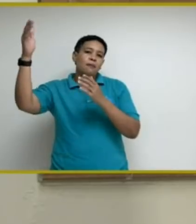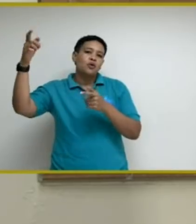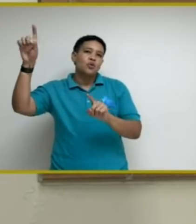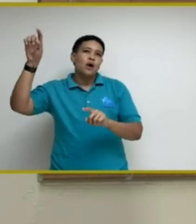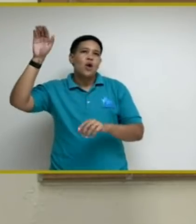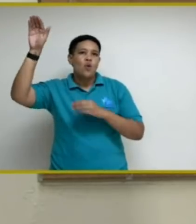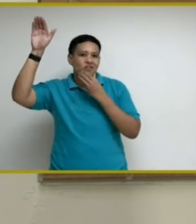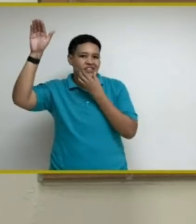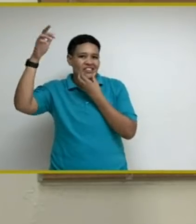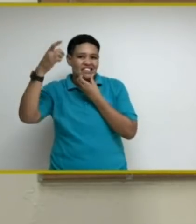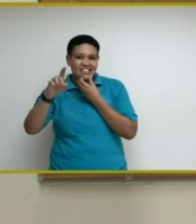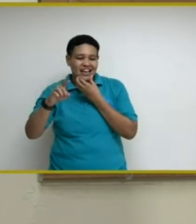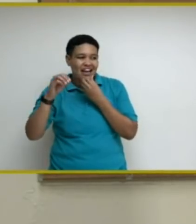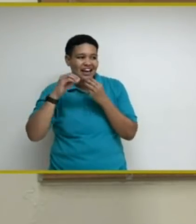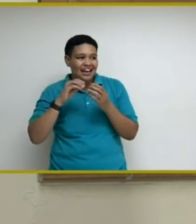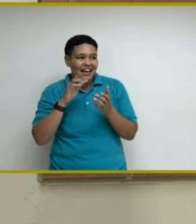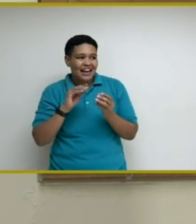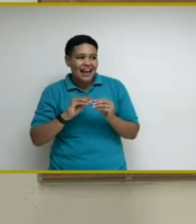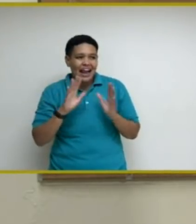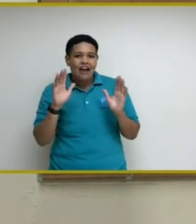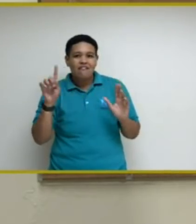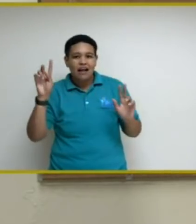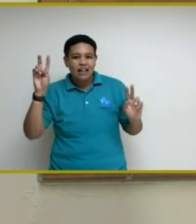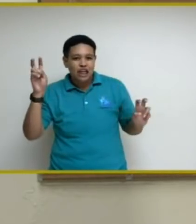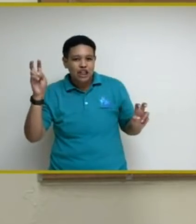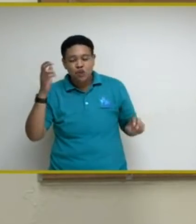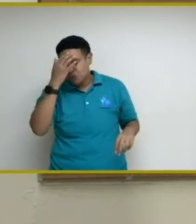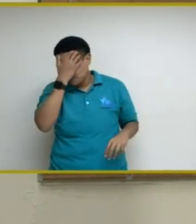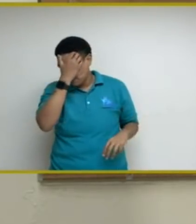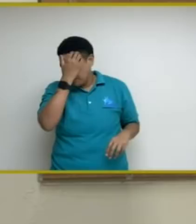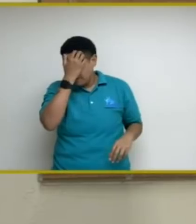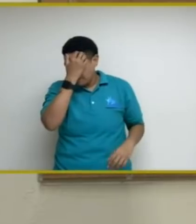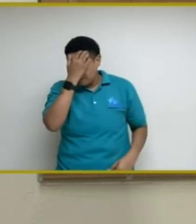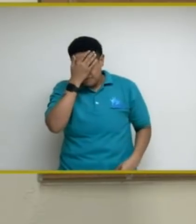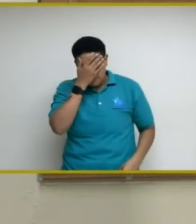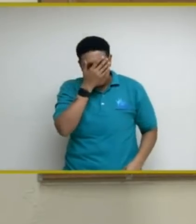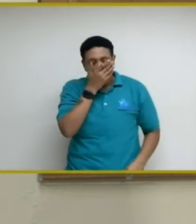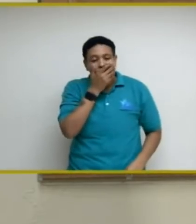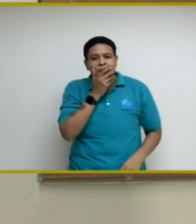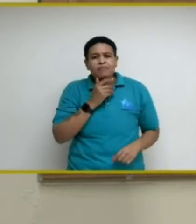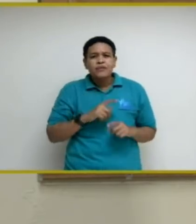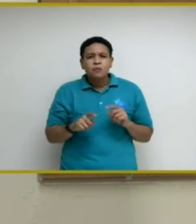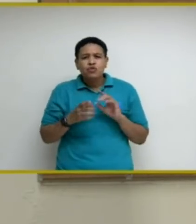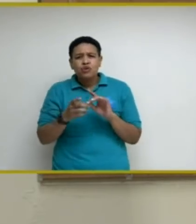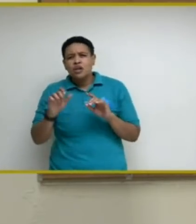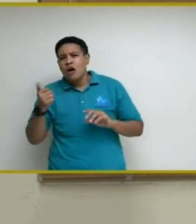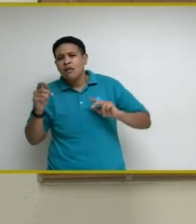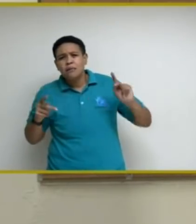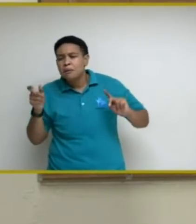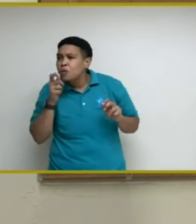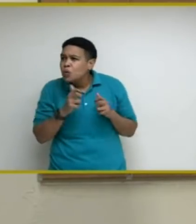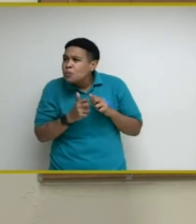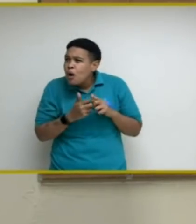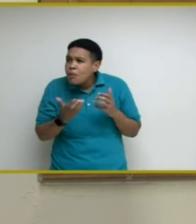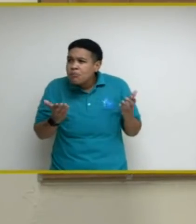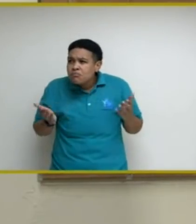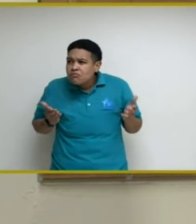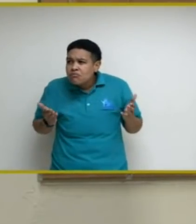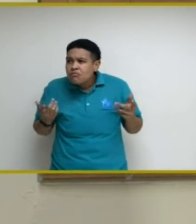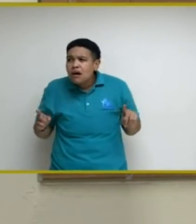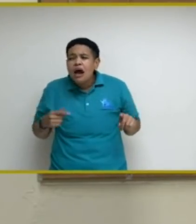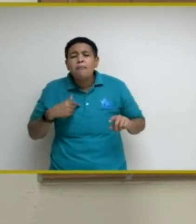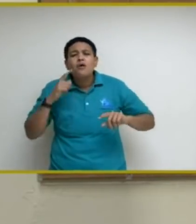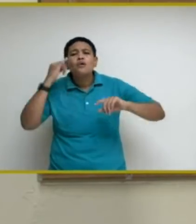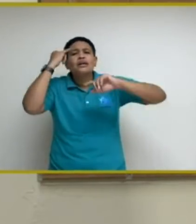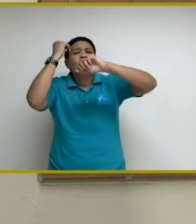they're overseas in clarifying the matter. But in terms of the other persons, I would imagine if it